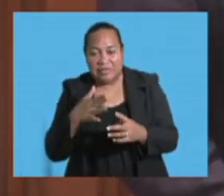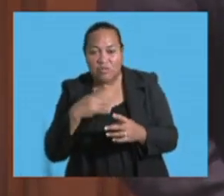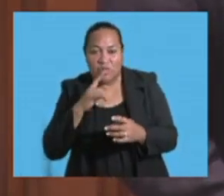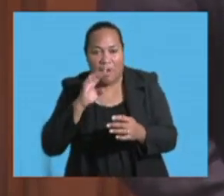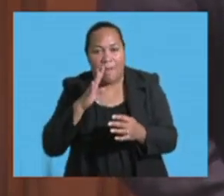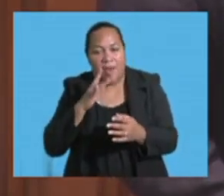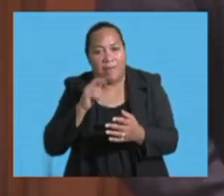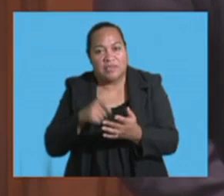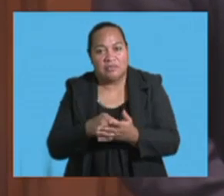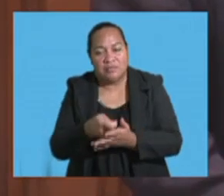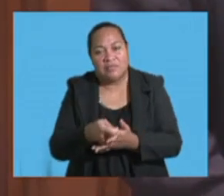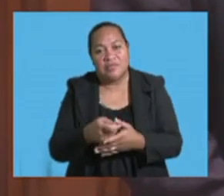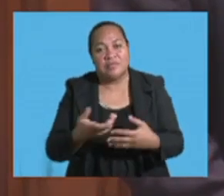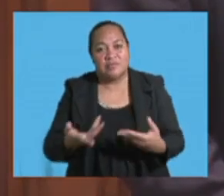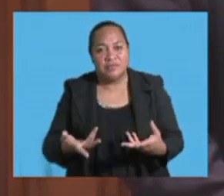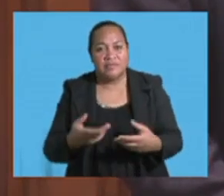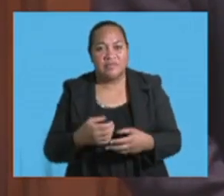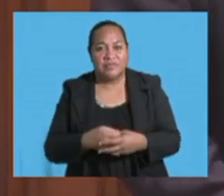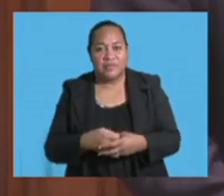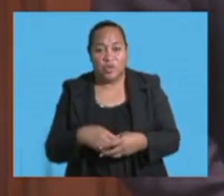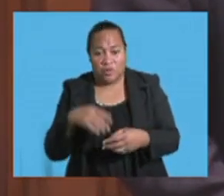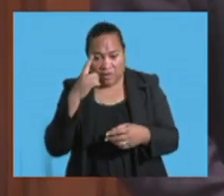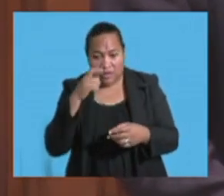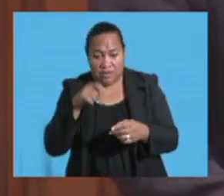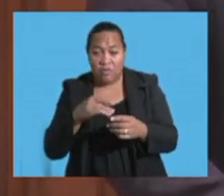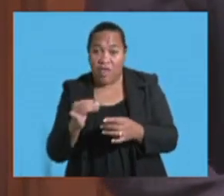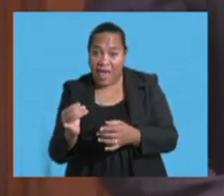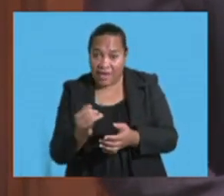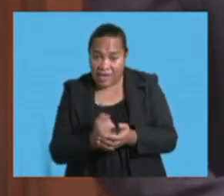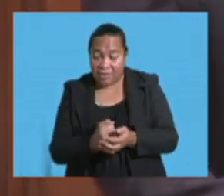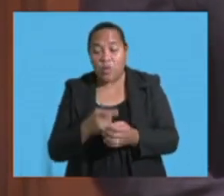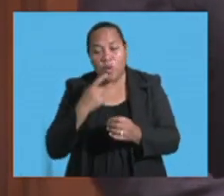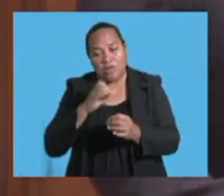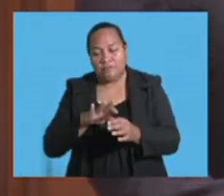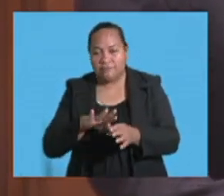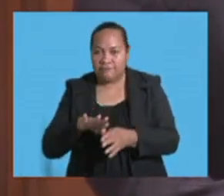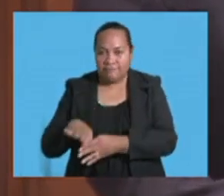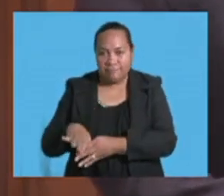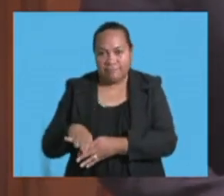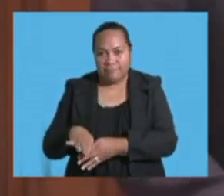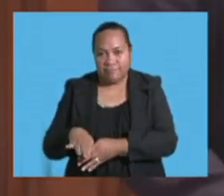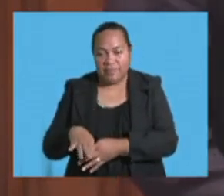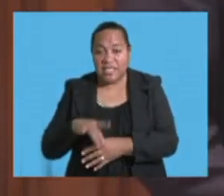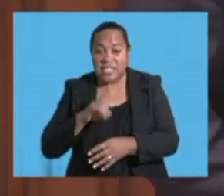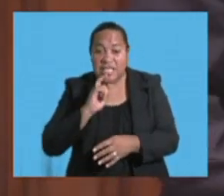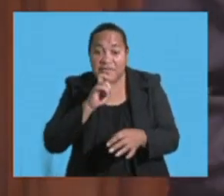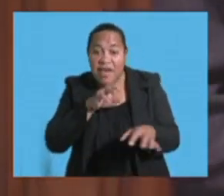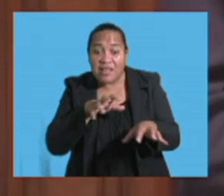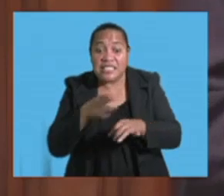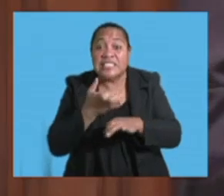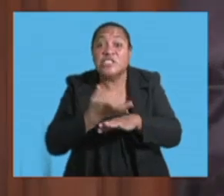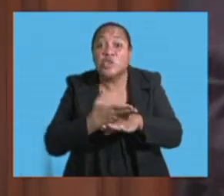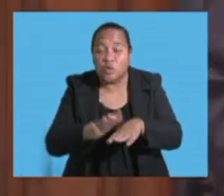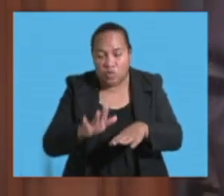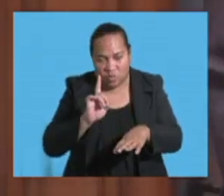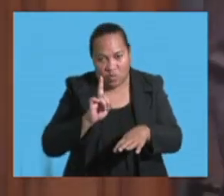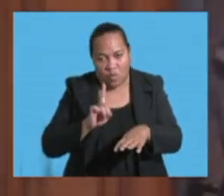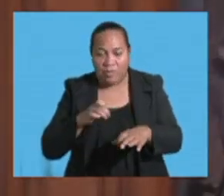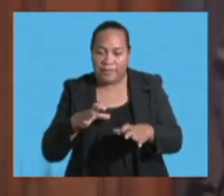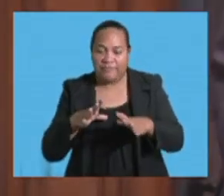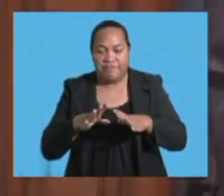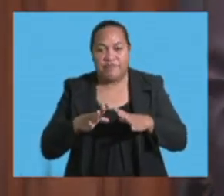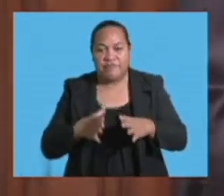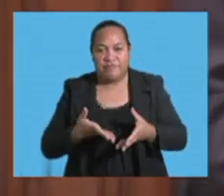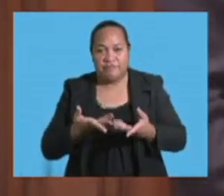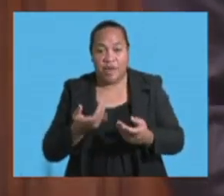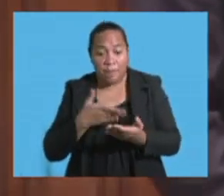agro-processing tax incentive, the income of taxpayers shall be exempted only if the activity is a new activity approved by the Fiji